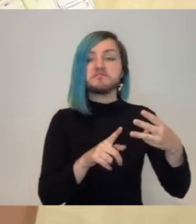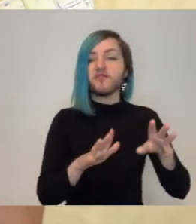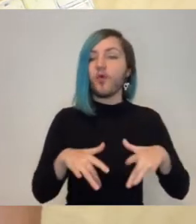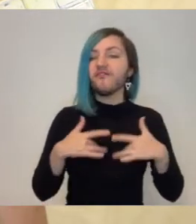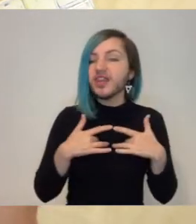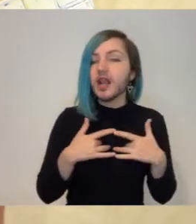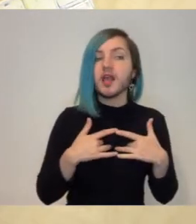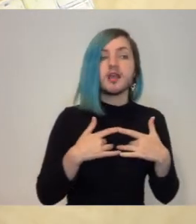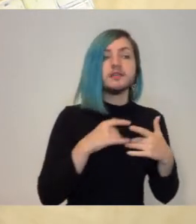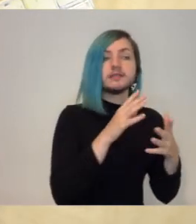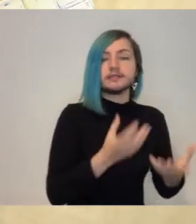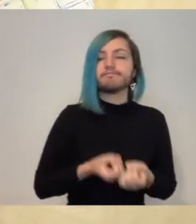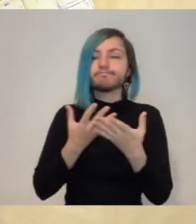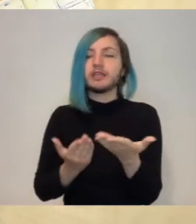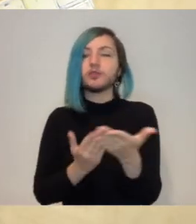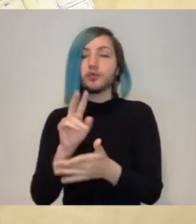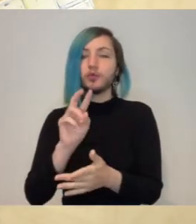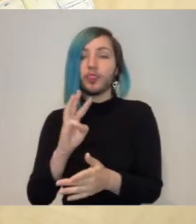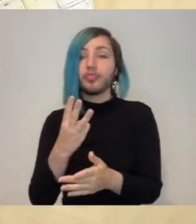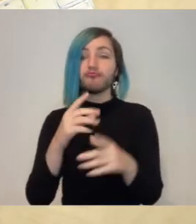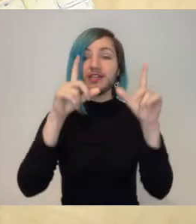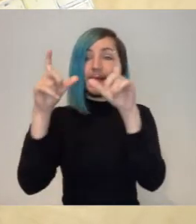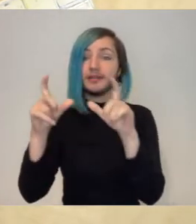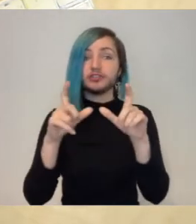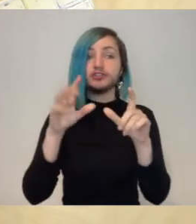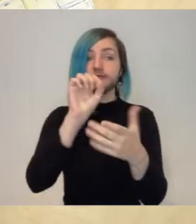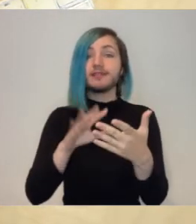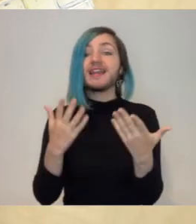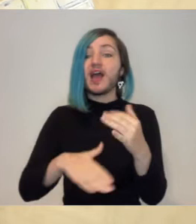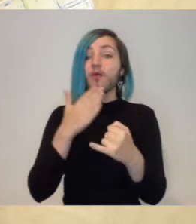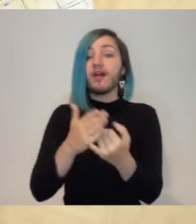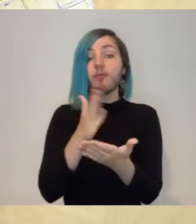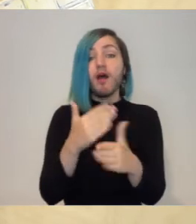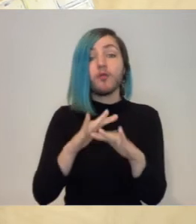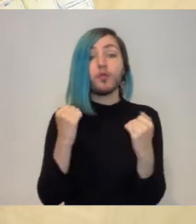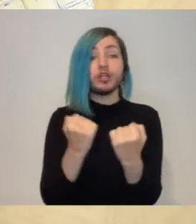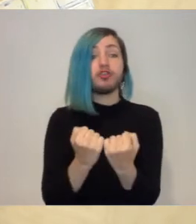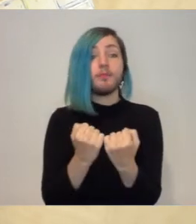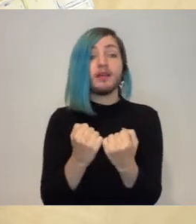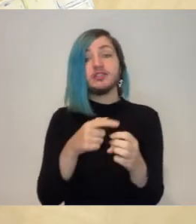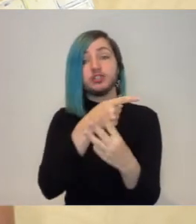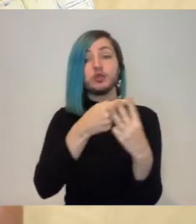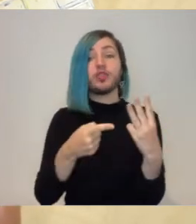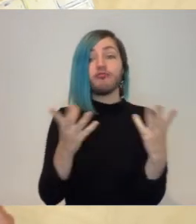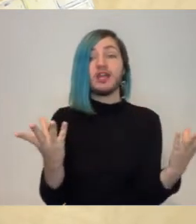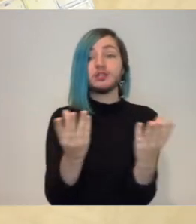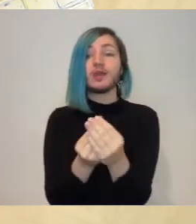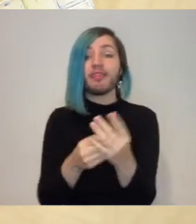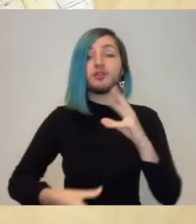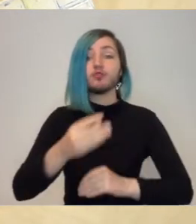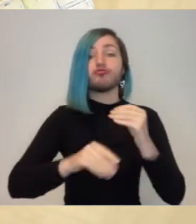feelings through the three different images. And now what we're going to do is the final bit of the workshop is to bring all of those three together into